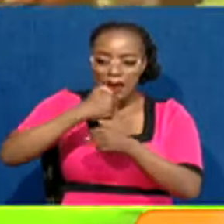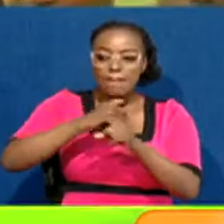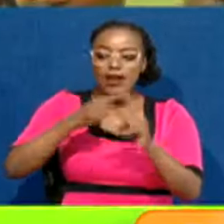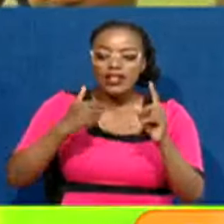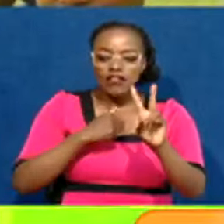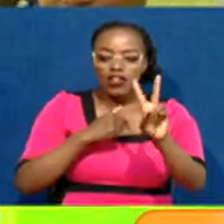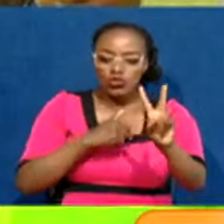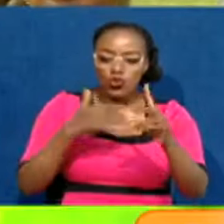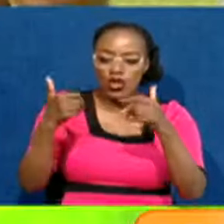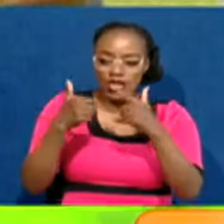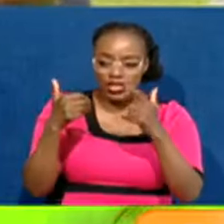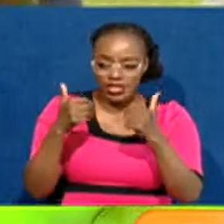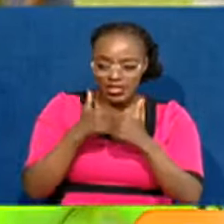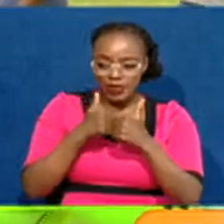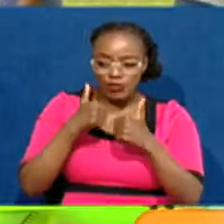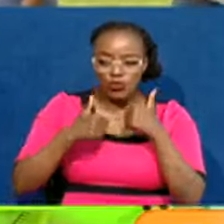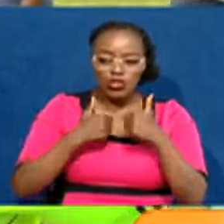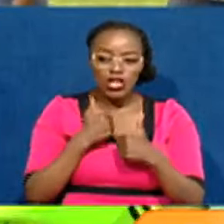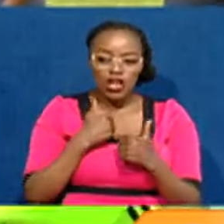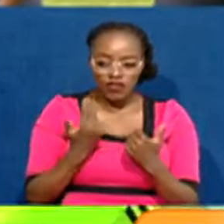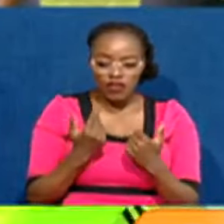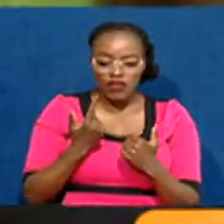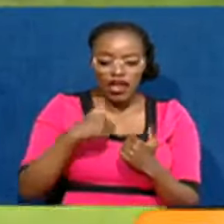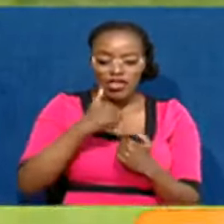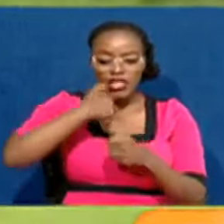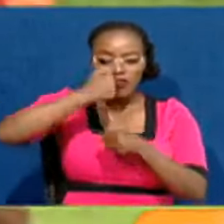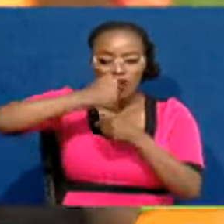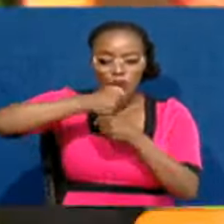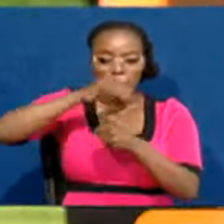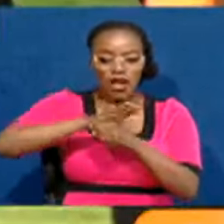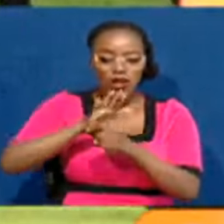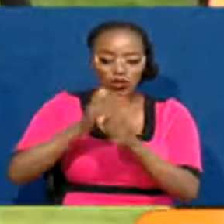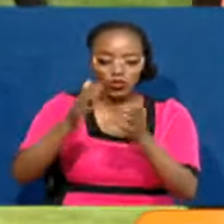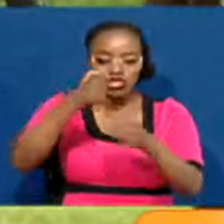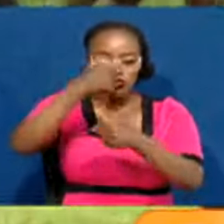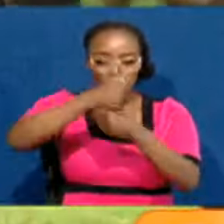ako na 2 games in hand mbele yetu. So, bado tuko na kazi ya kufanya.